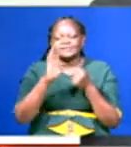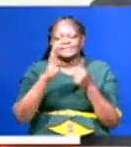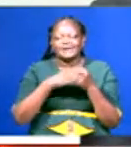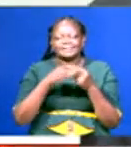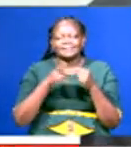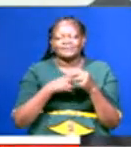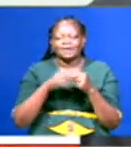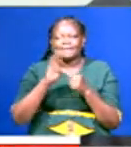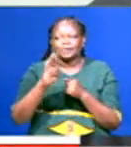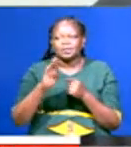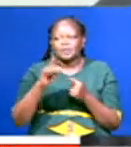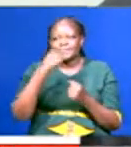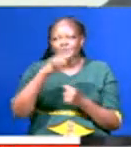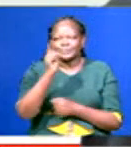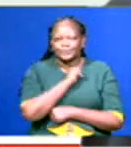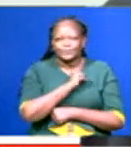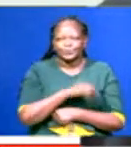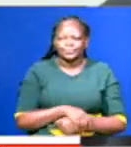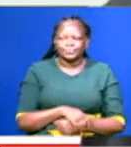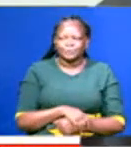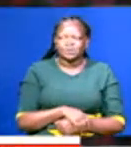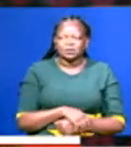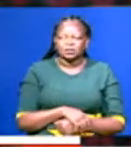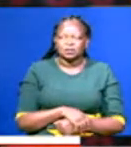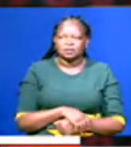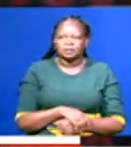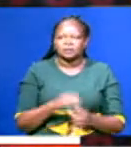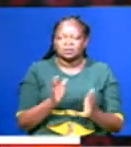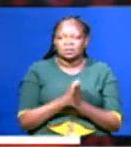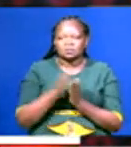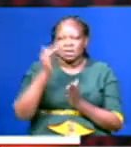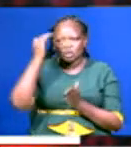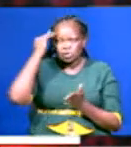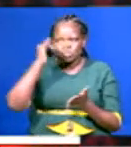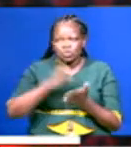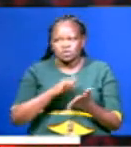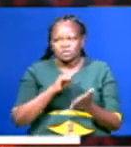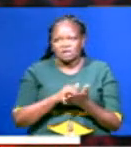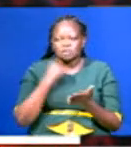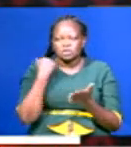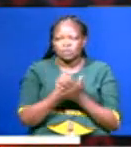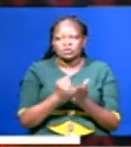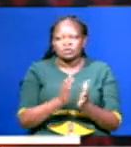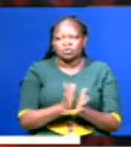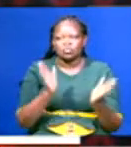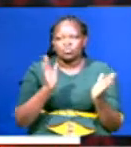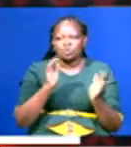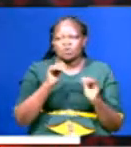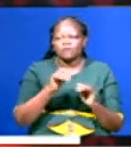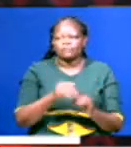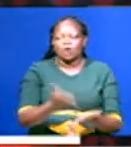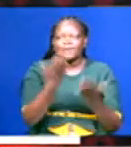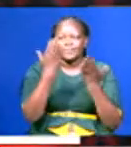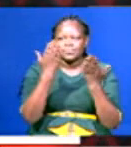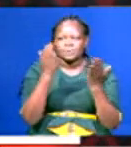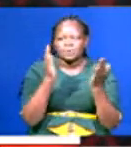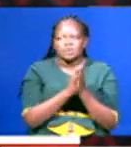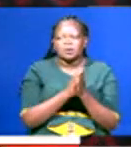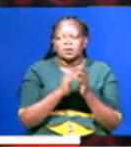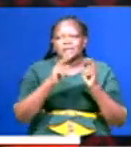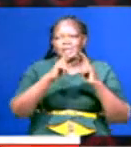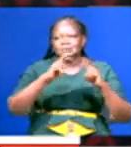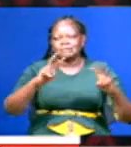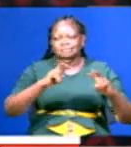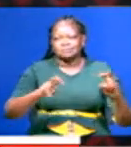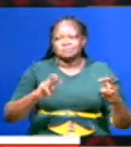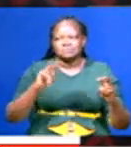and I went ahead and approved. And I know that now the Auditor General will pick up and find out